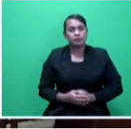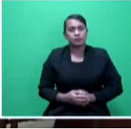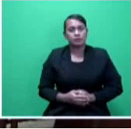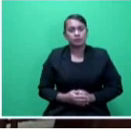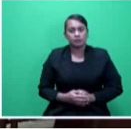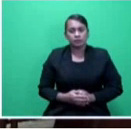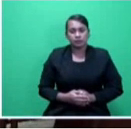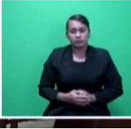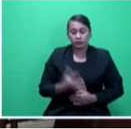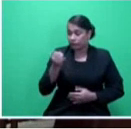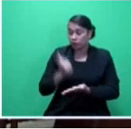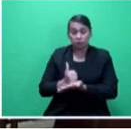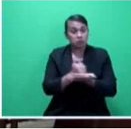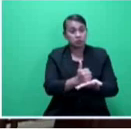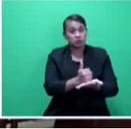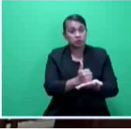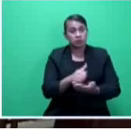seconder?